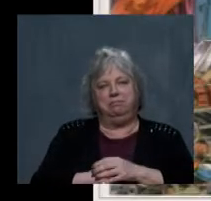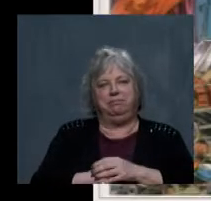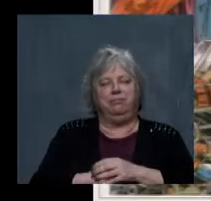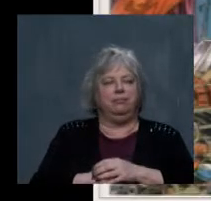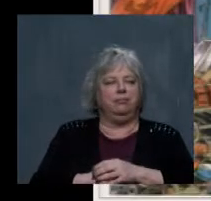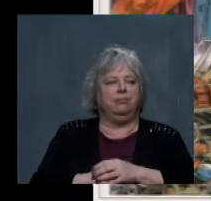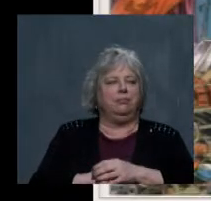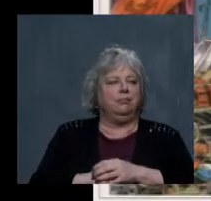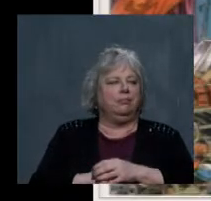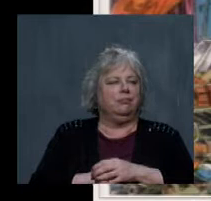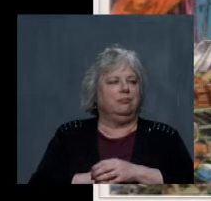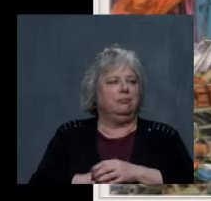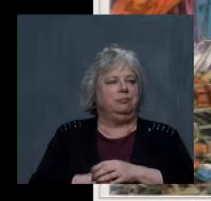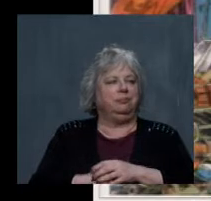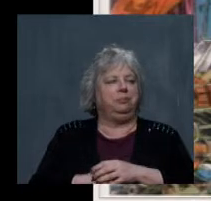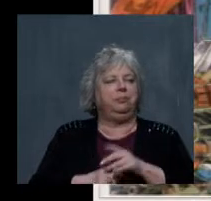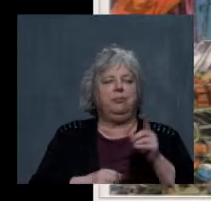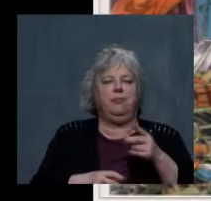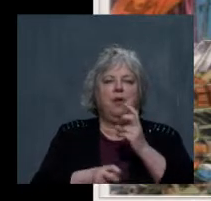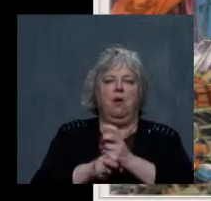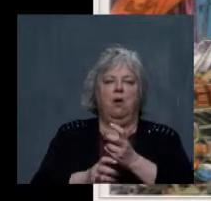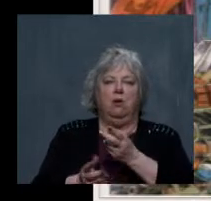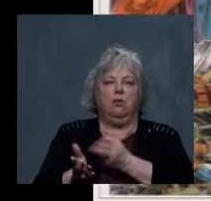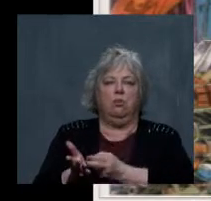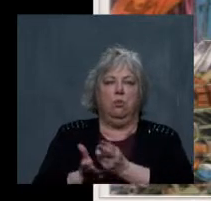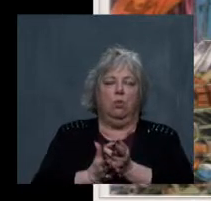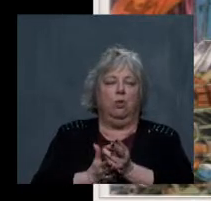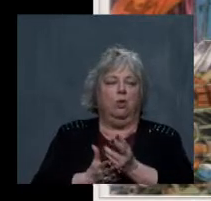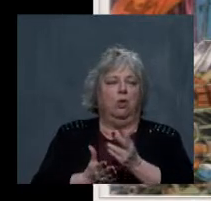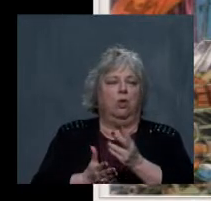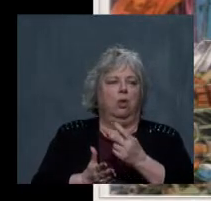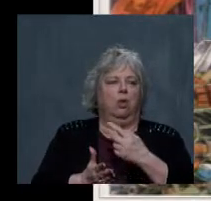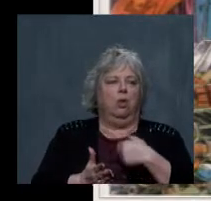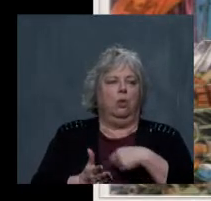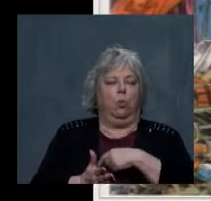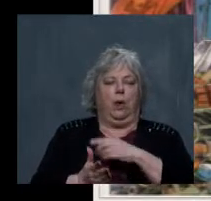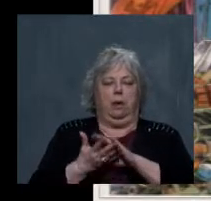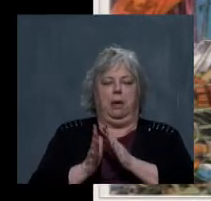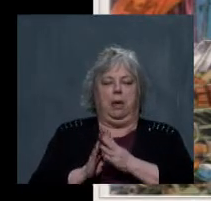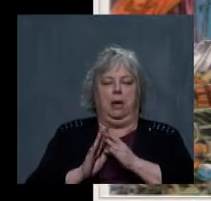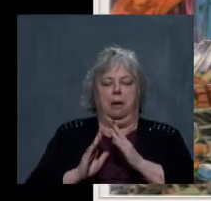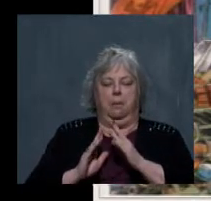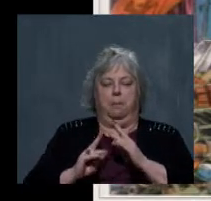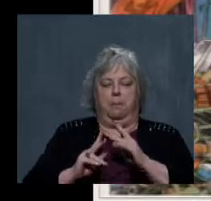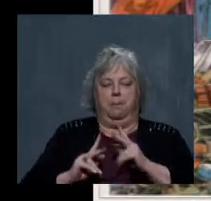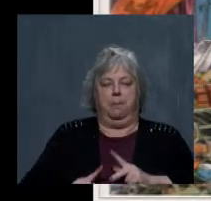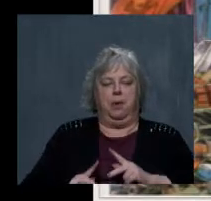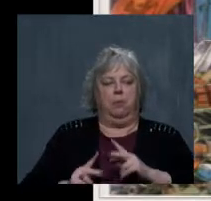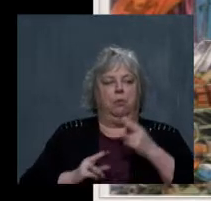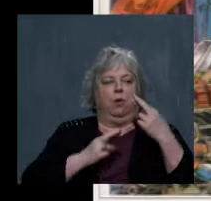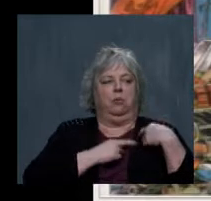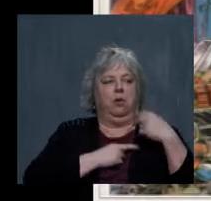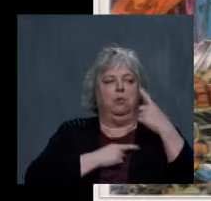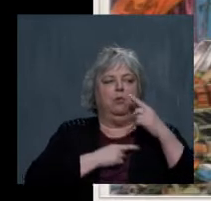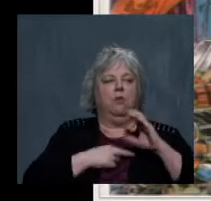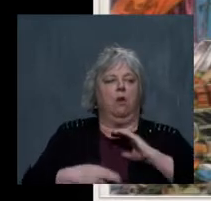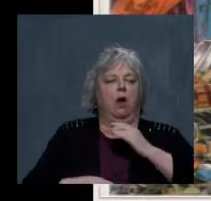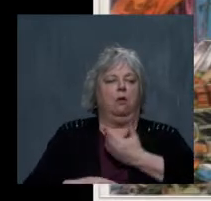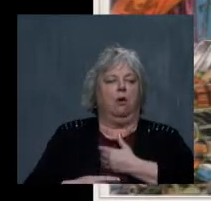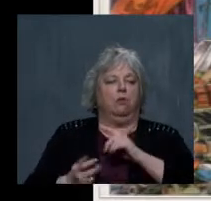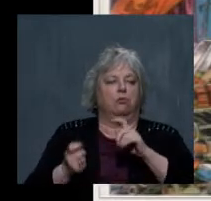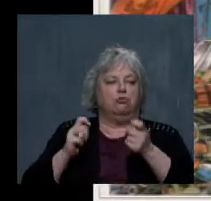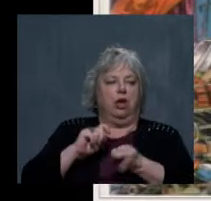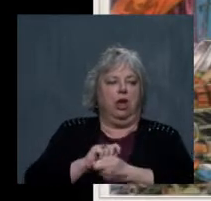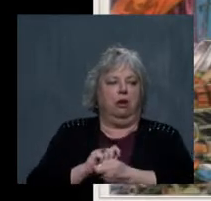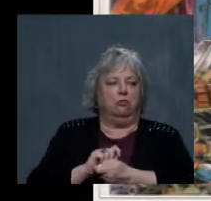slide. And this is the one, you know, this is the hard truth, but we are agents of our own change and undesirable changes that follow us. And